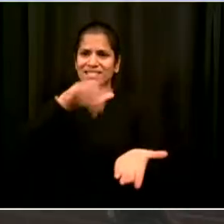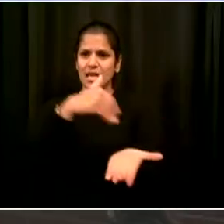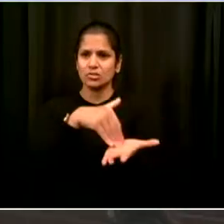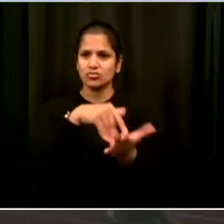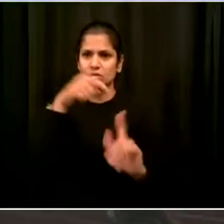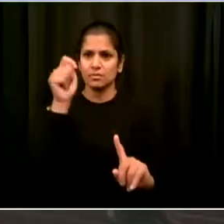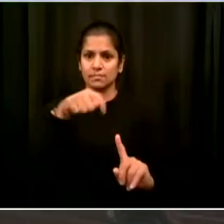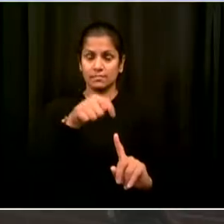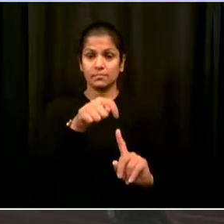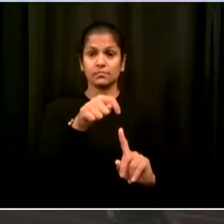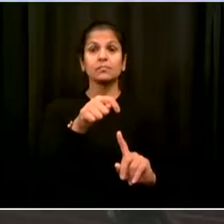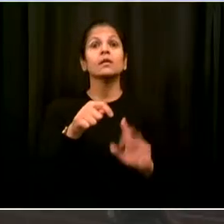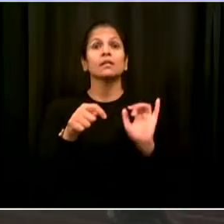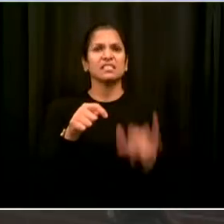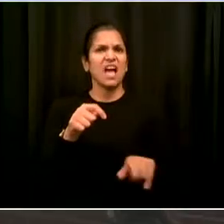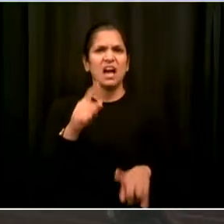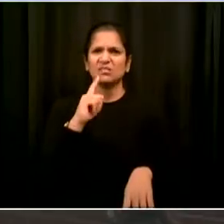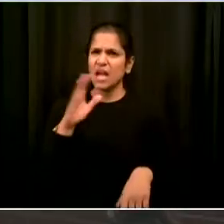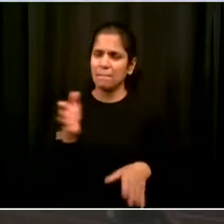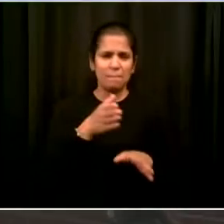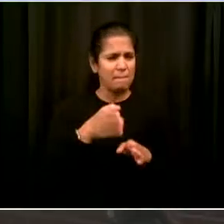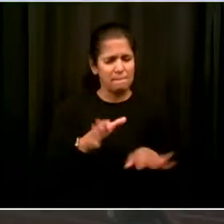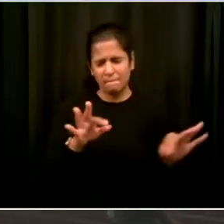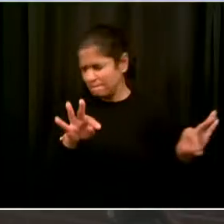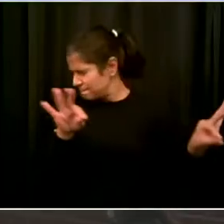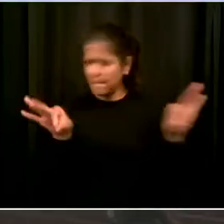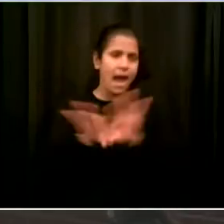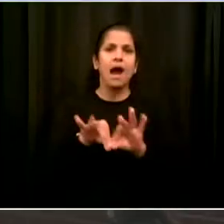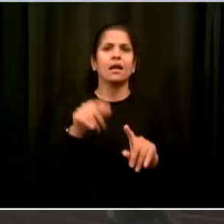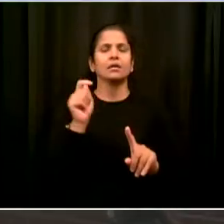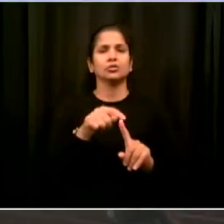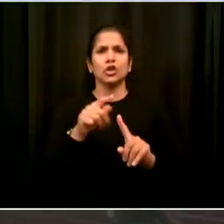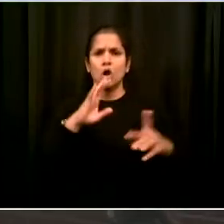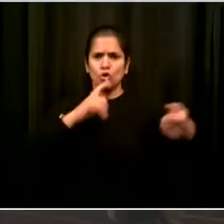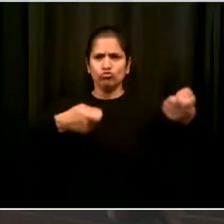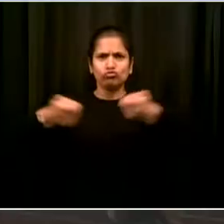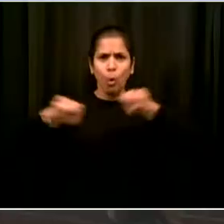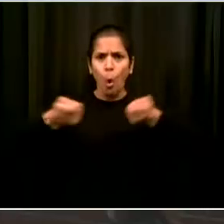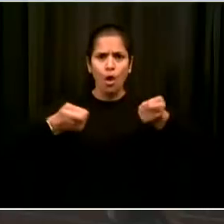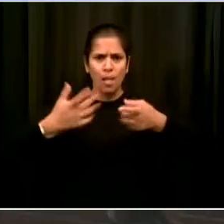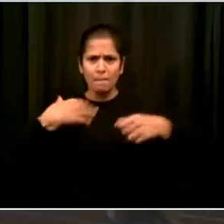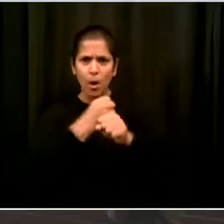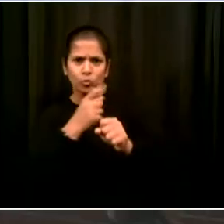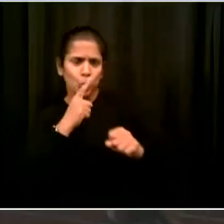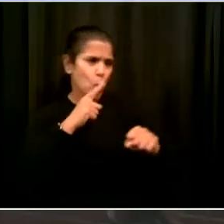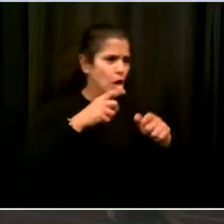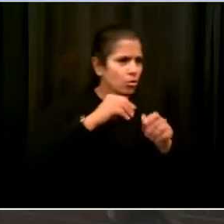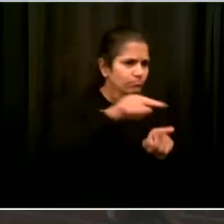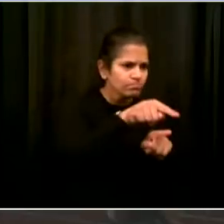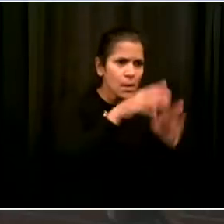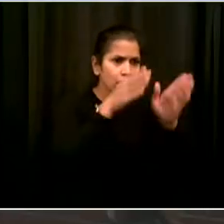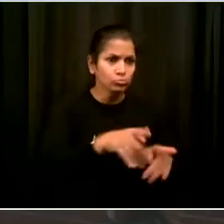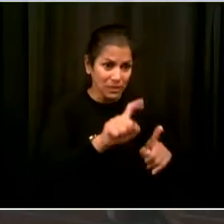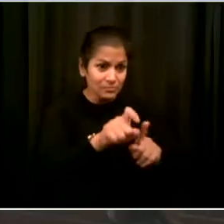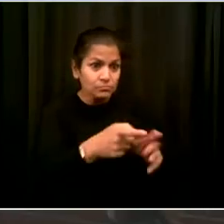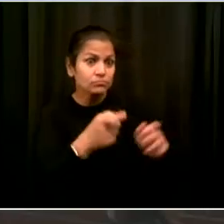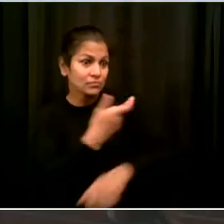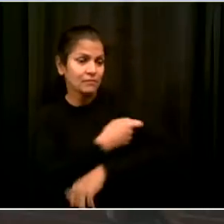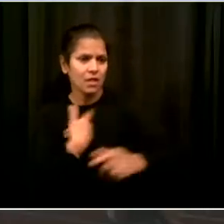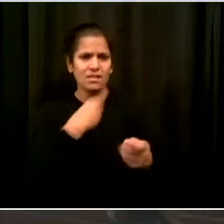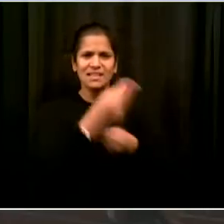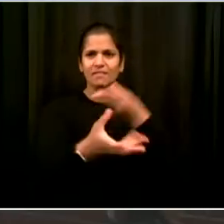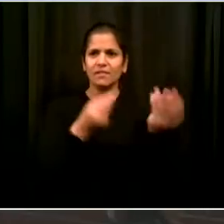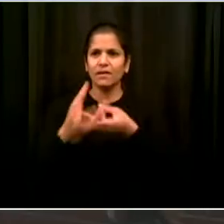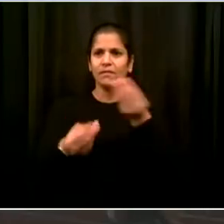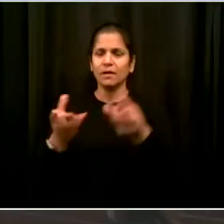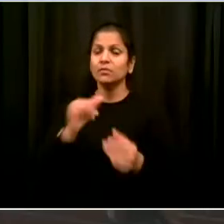make sure that the vaccine distribution is fast and effective and fair. The Vaccine Command Center is going to be the place where we see